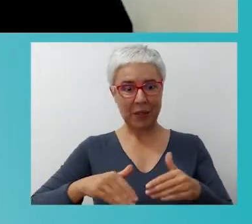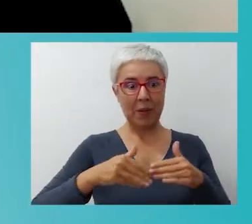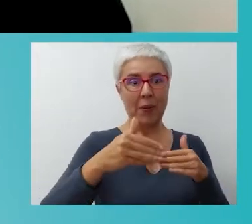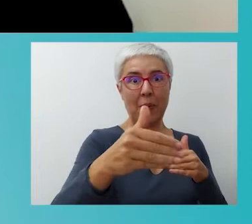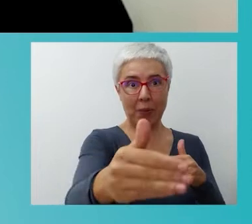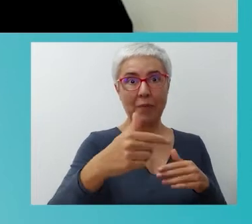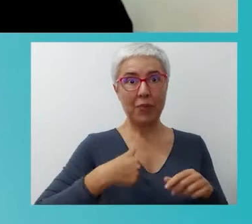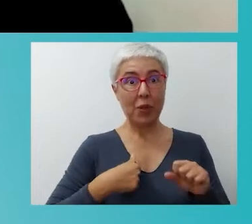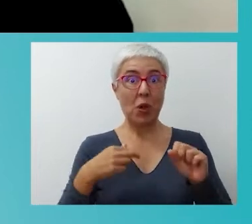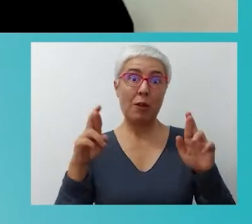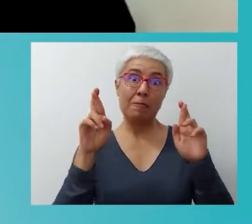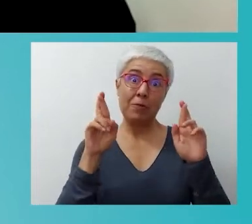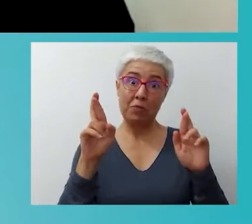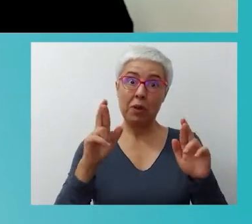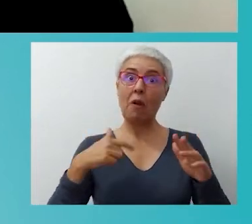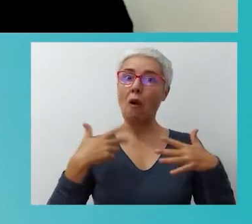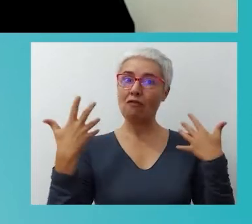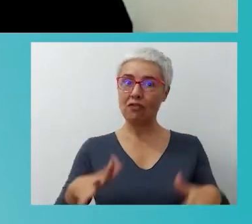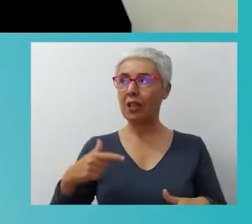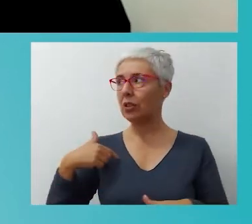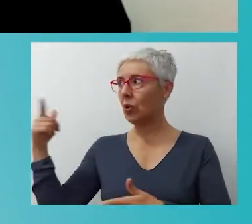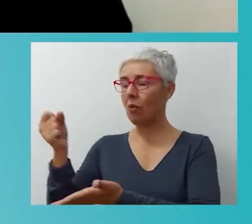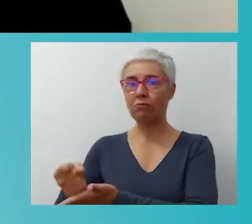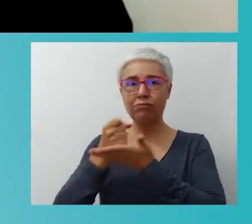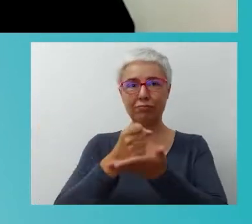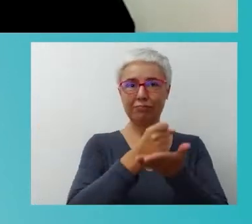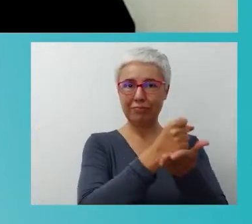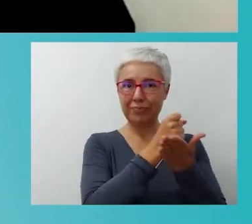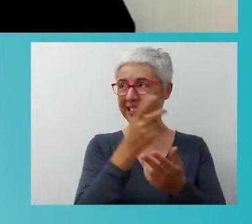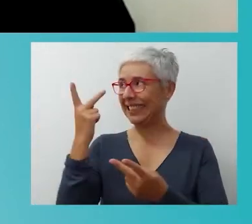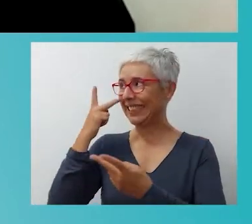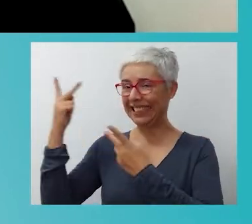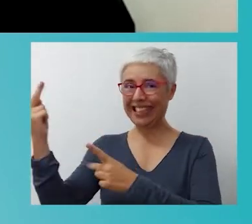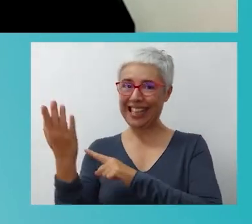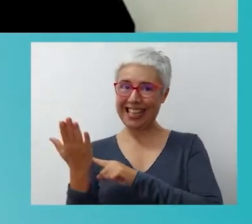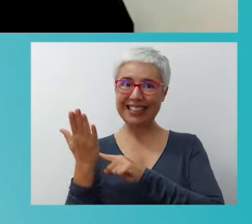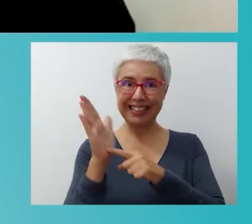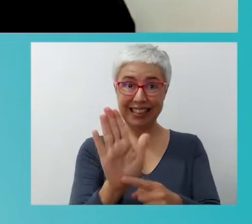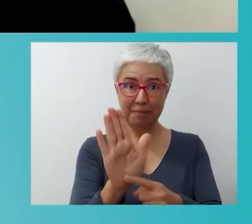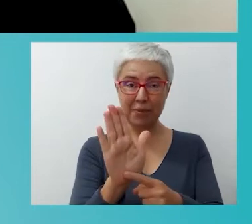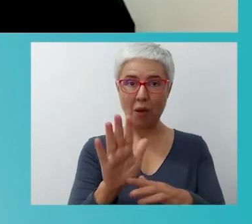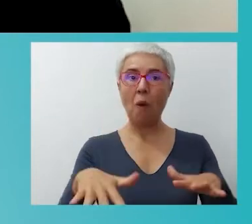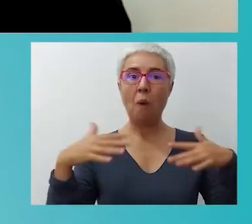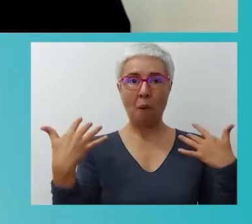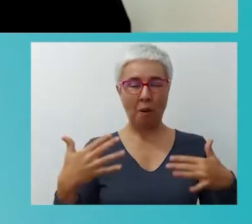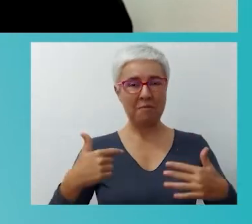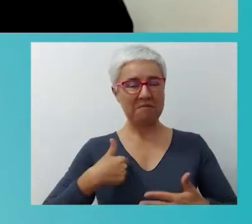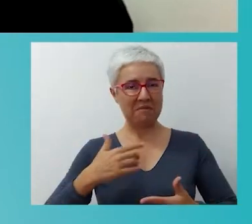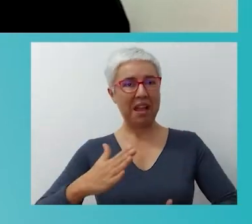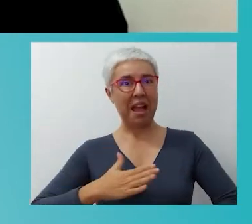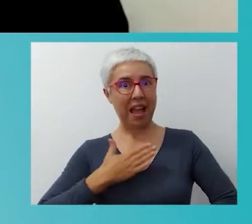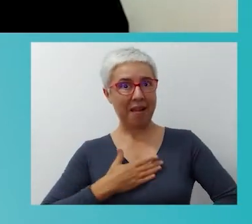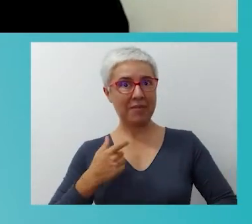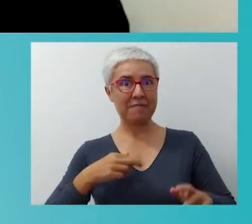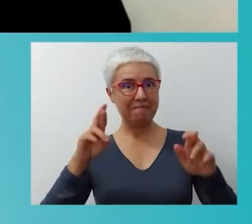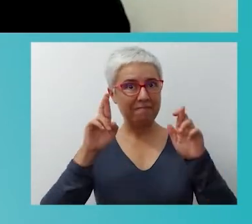in January 2023. And we are lucky because we already have the support of important investment funds. Impact investment funds